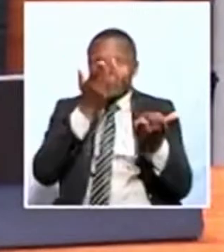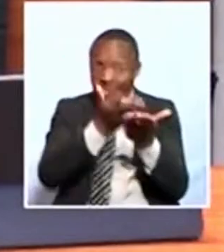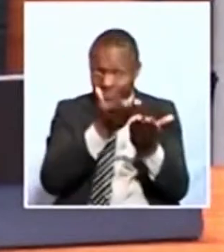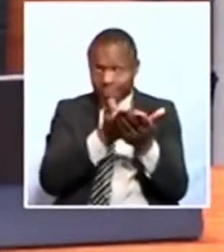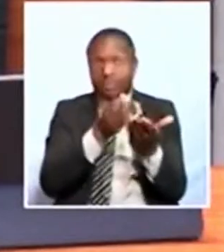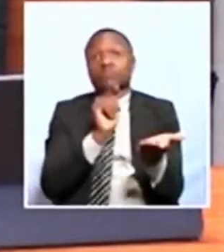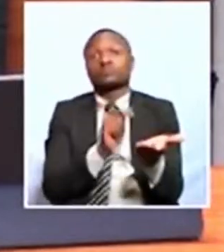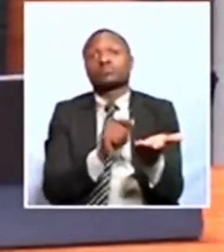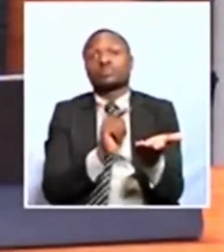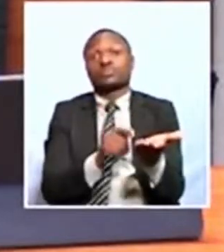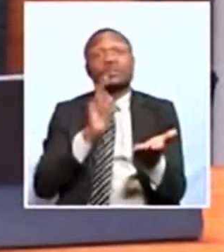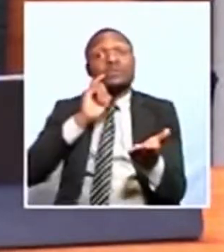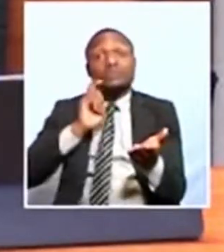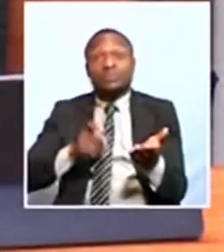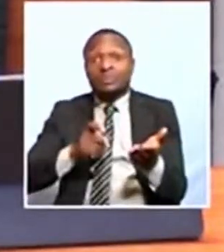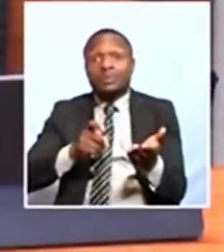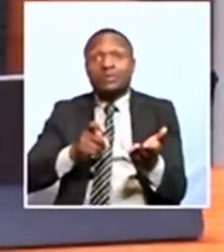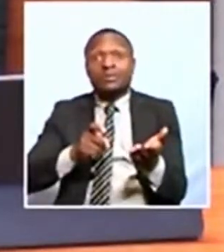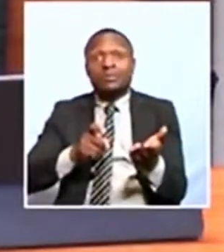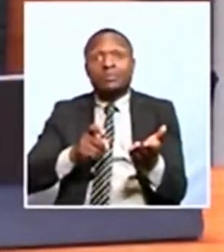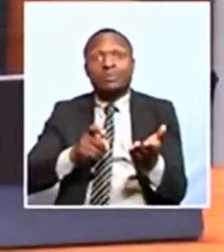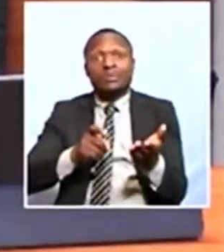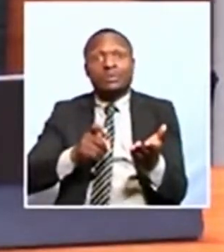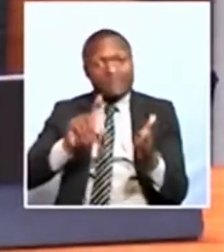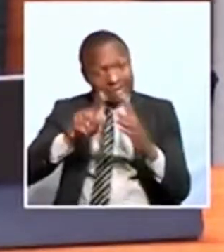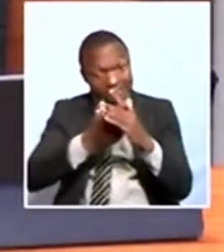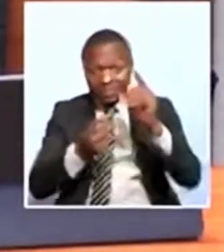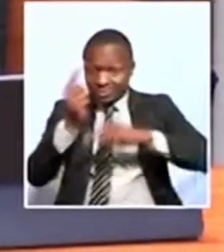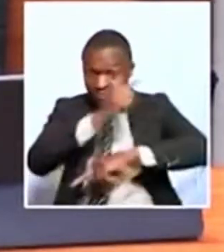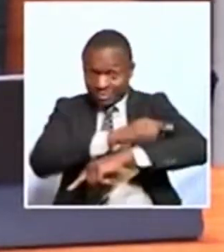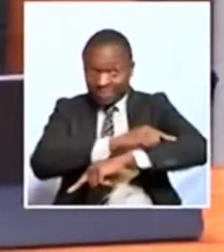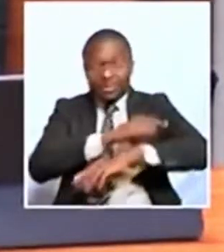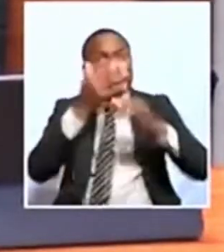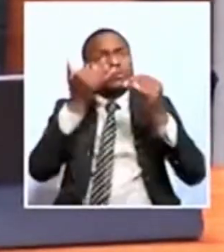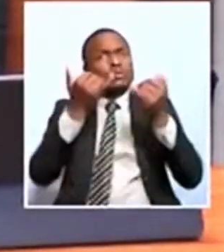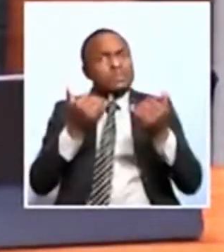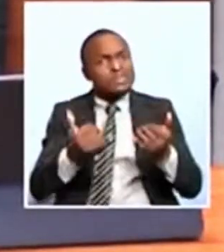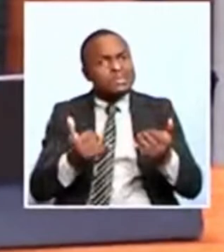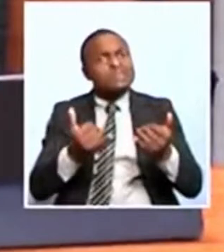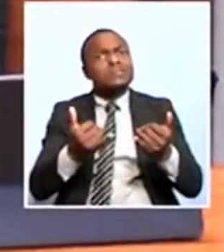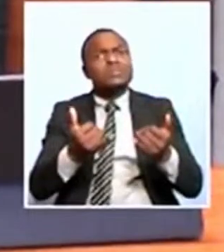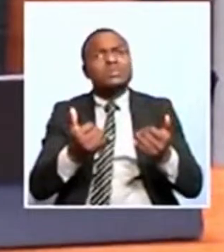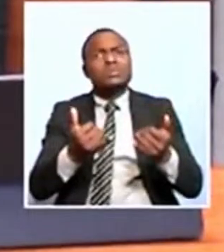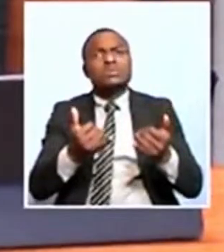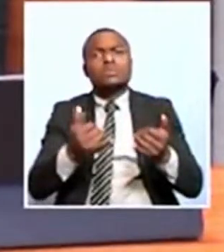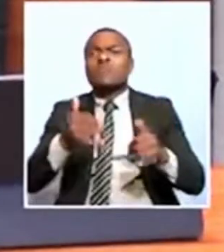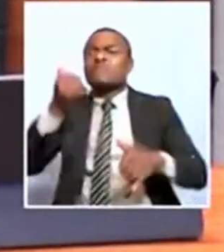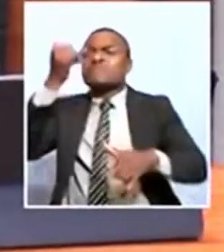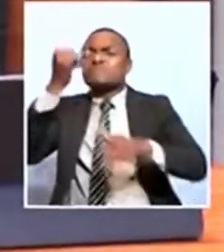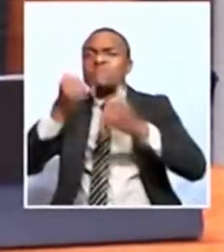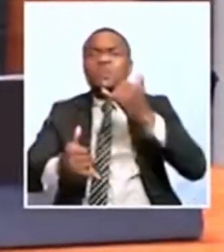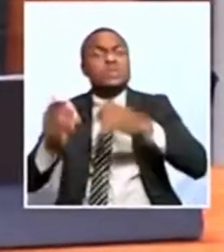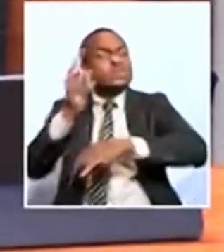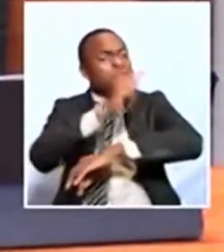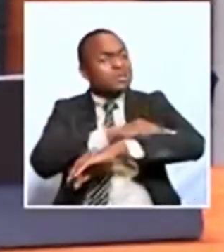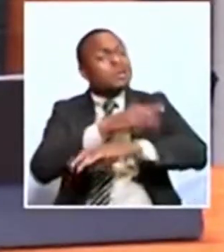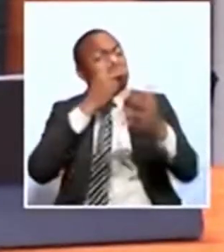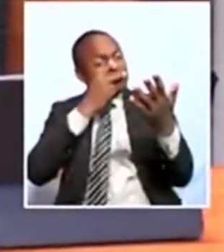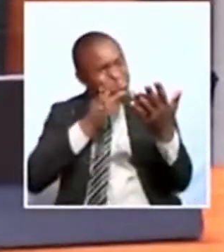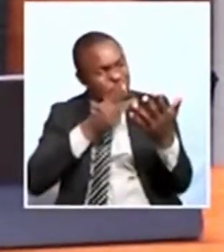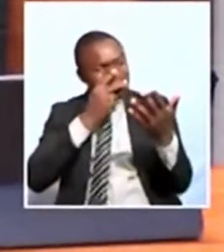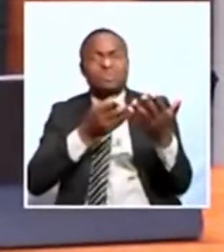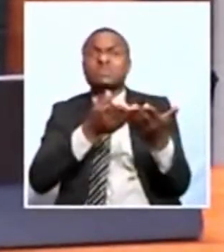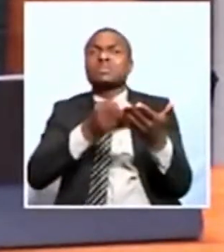us which is supposed to be covered today. Now we are going to spend the whole day just looking at the